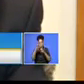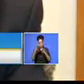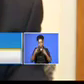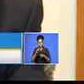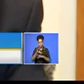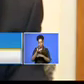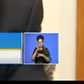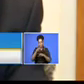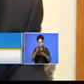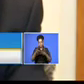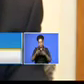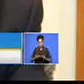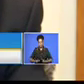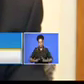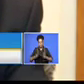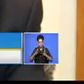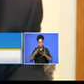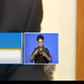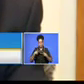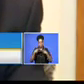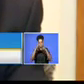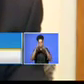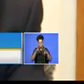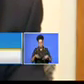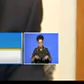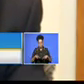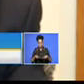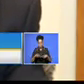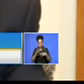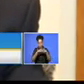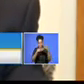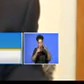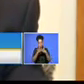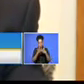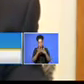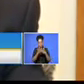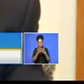a place to live. We have residential facilities now, but we can only hold a certain amount of students.